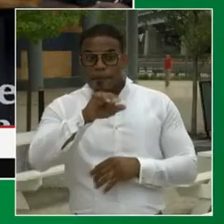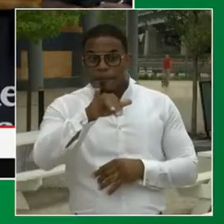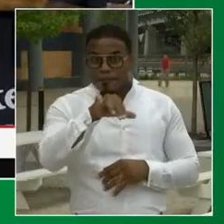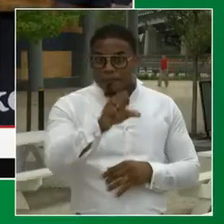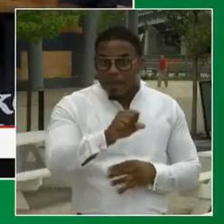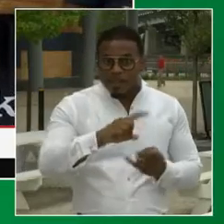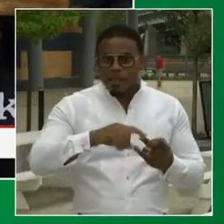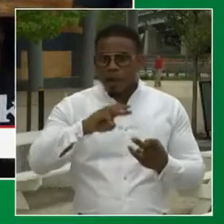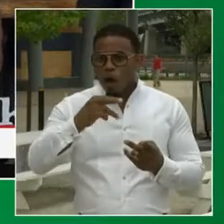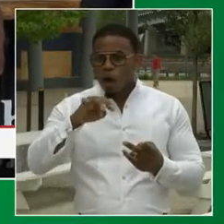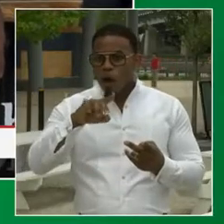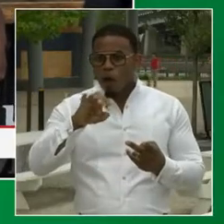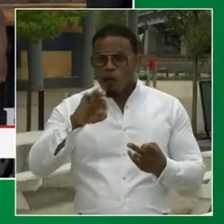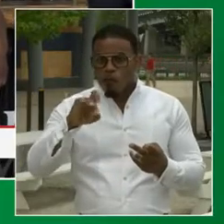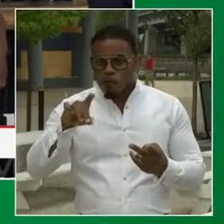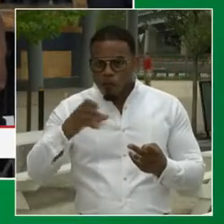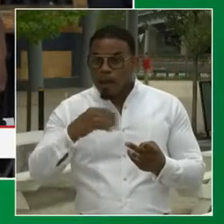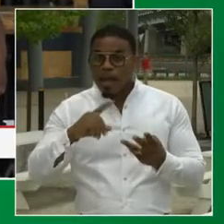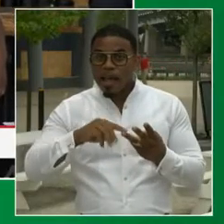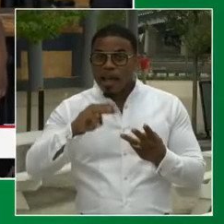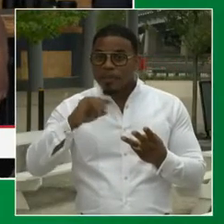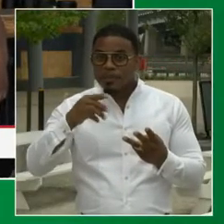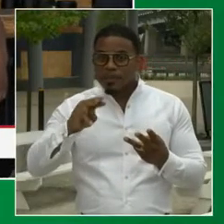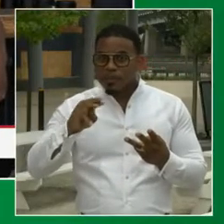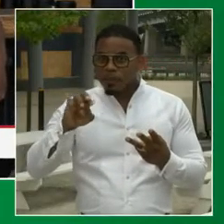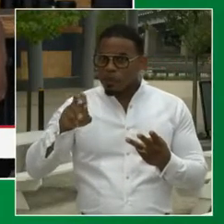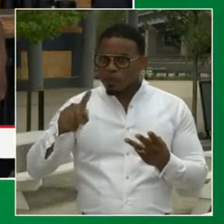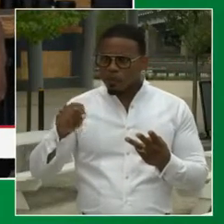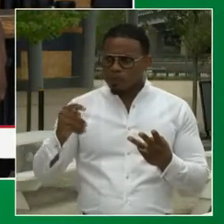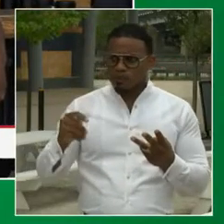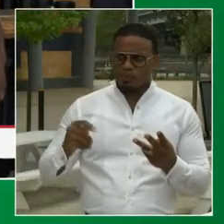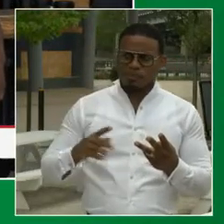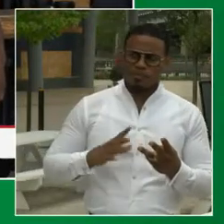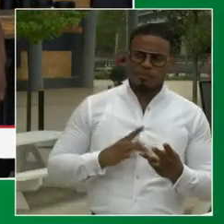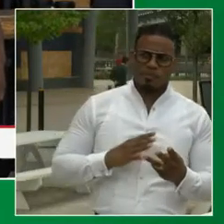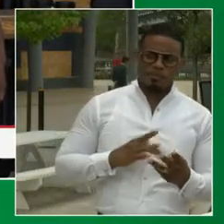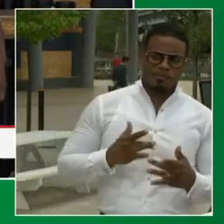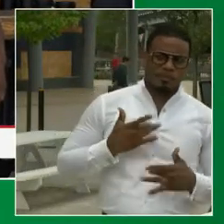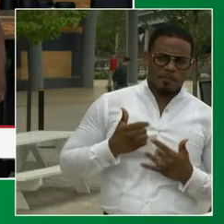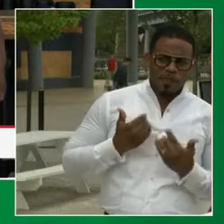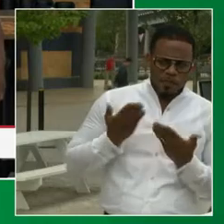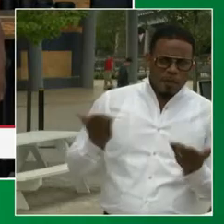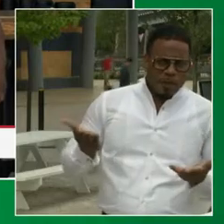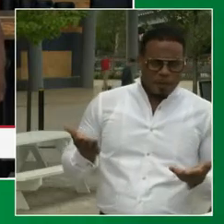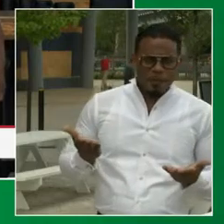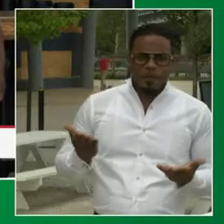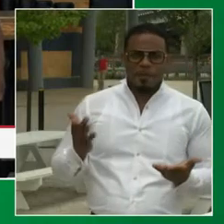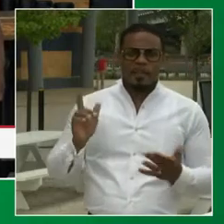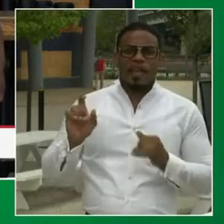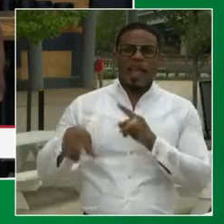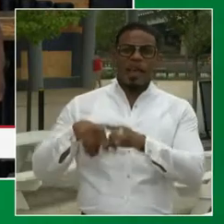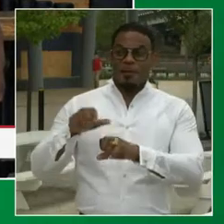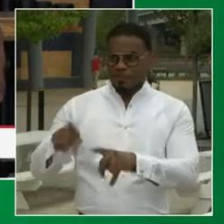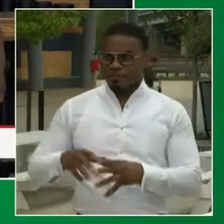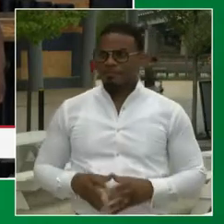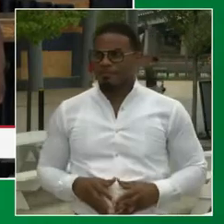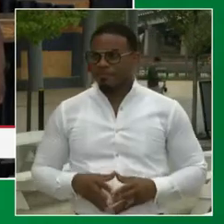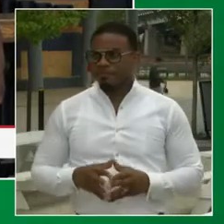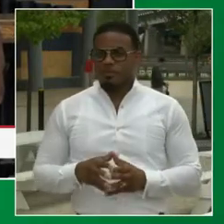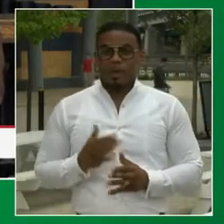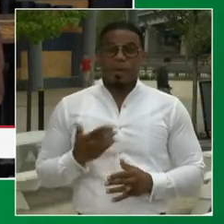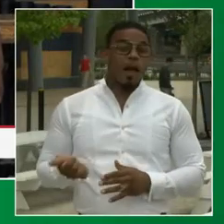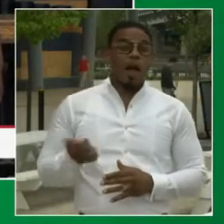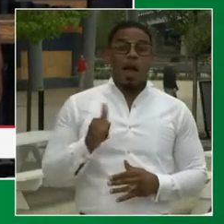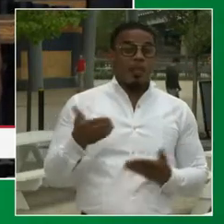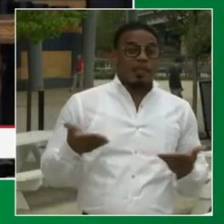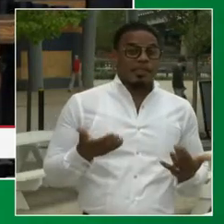Foods, and the MGM Resort, to name a few. So I'm excited to have you here and to ask some questions. And my